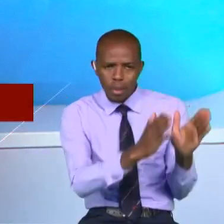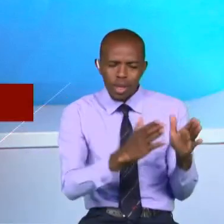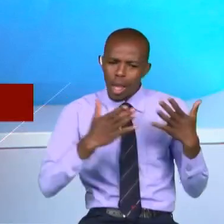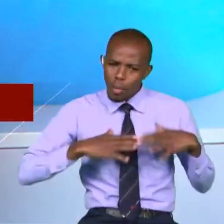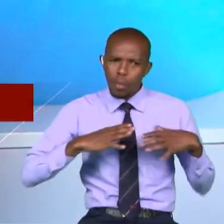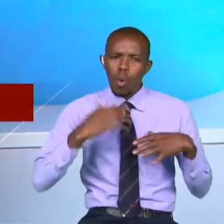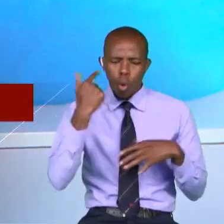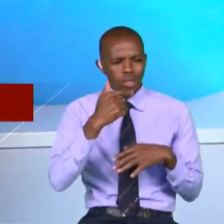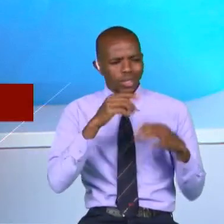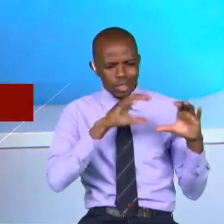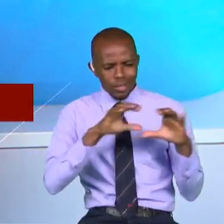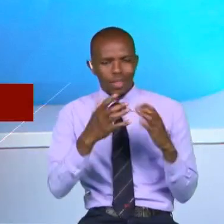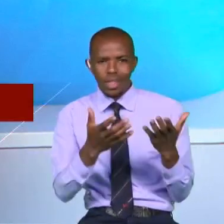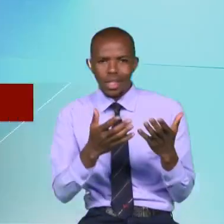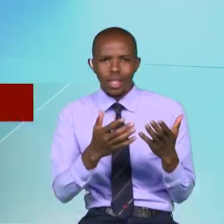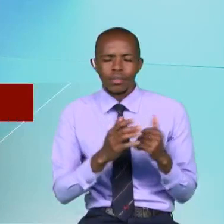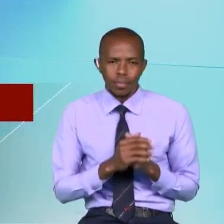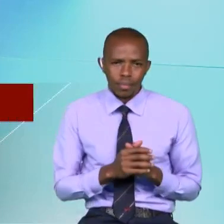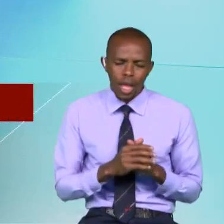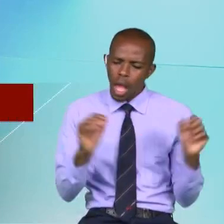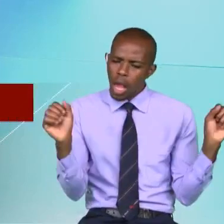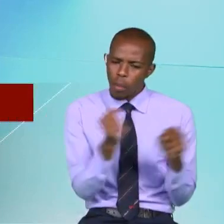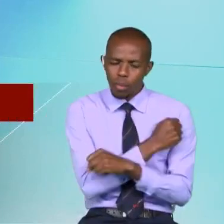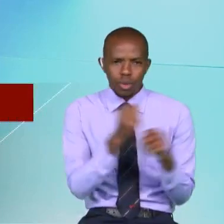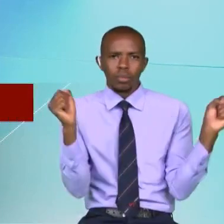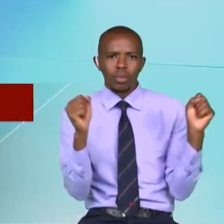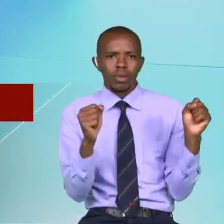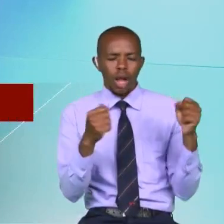those wounds. So we cannot create an enabling environment where